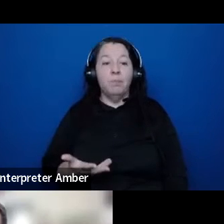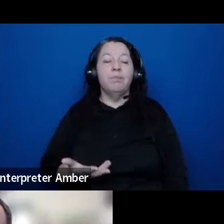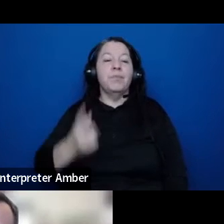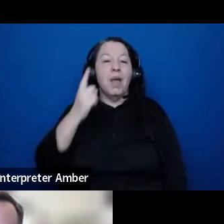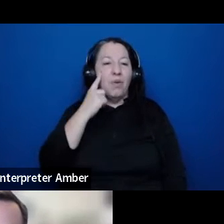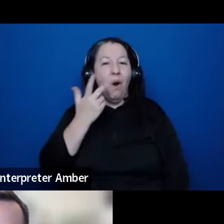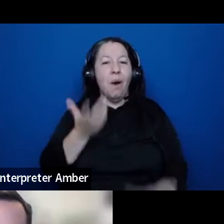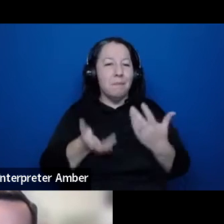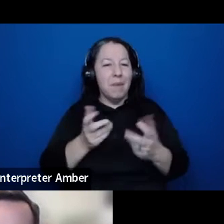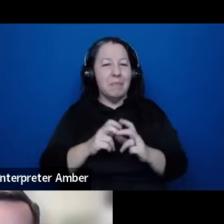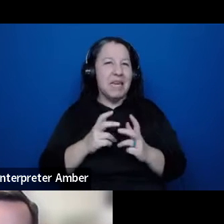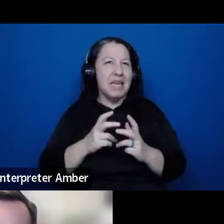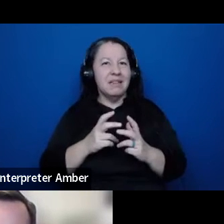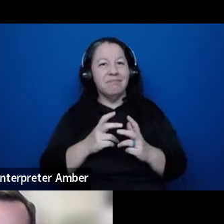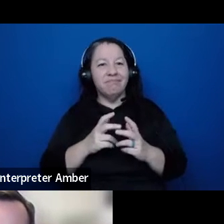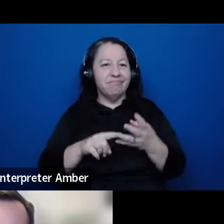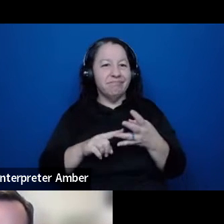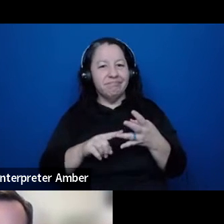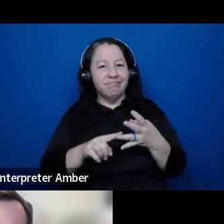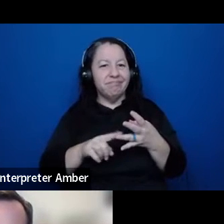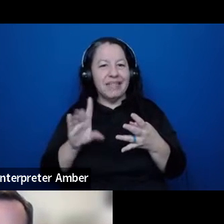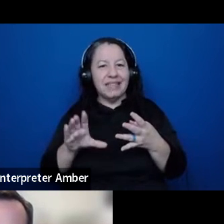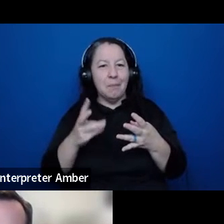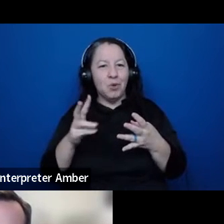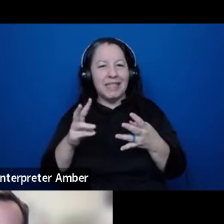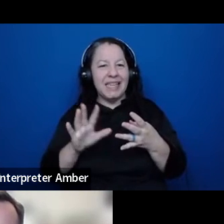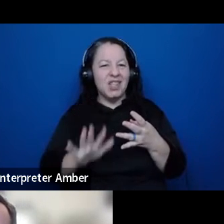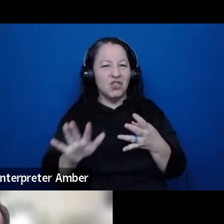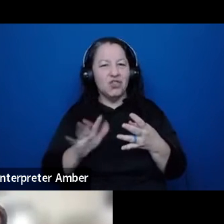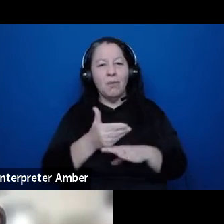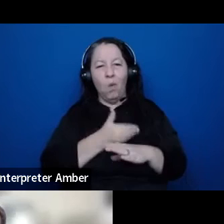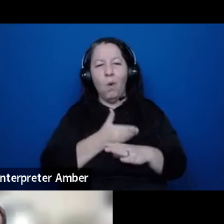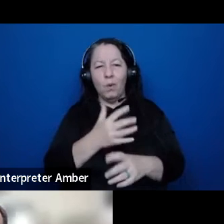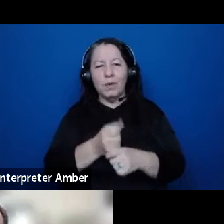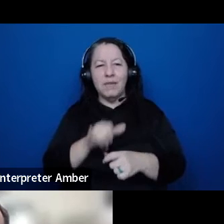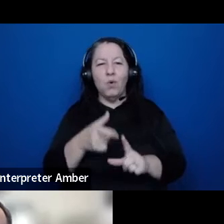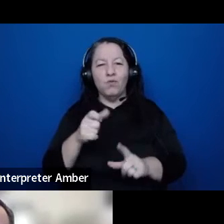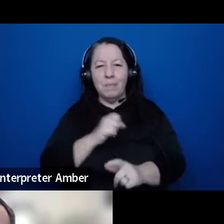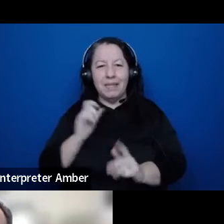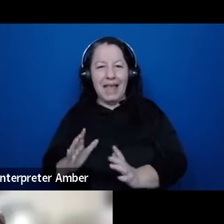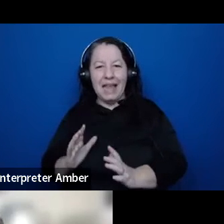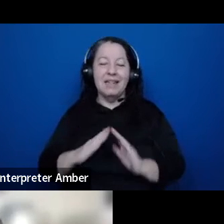at the latest December 16th before we get those in the Senate, and the House is probably right around the same